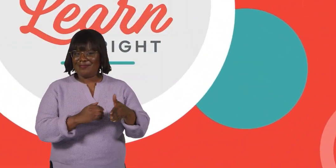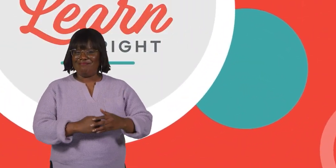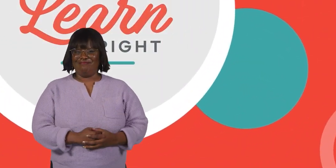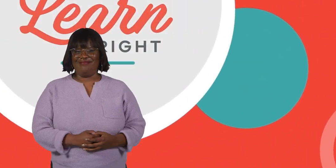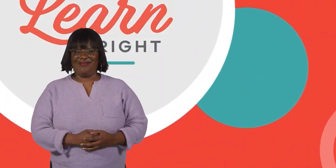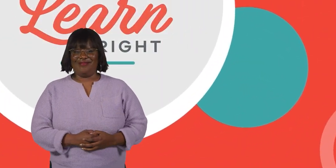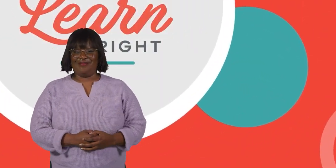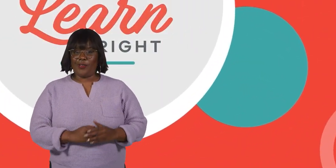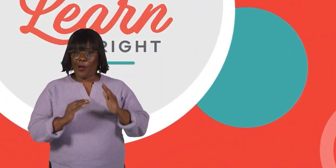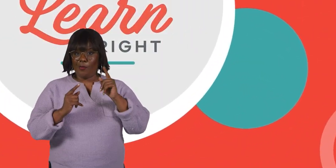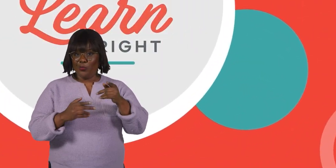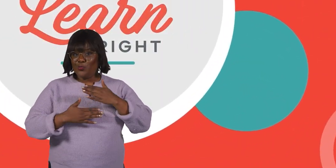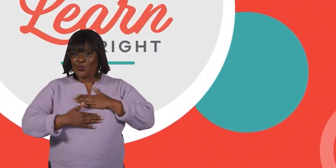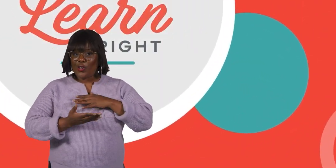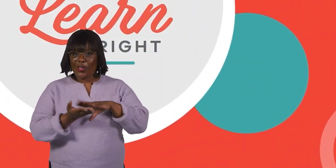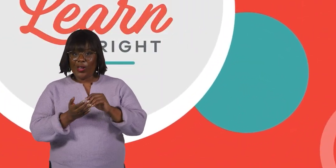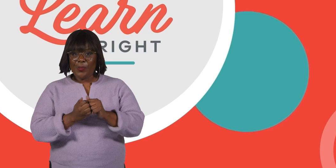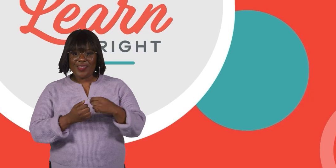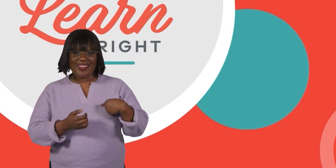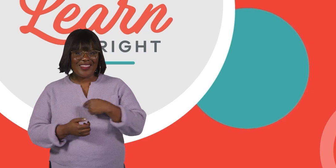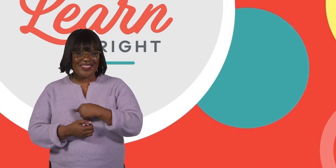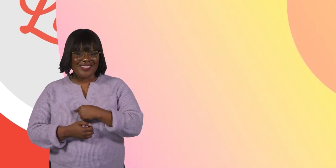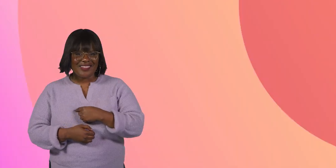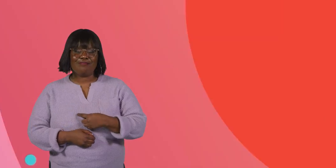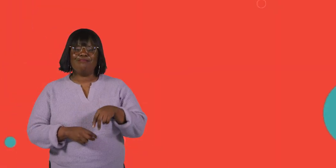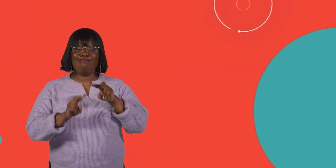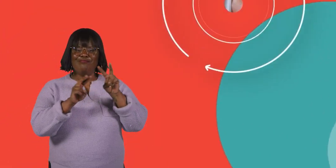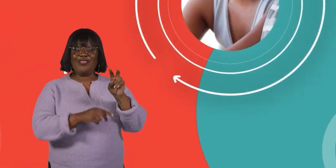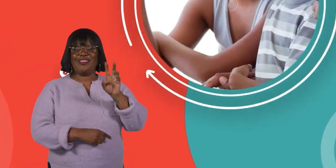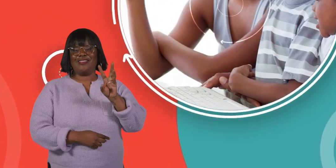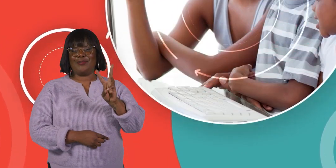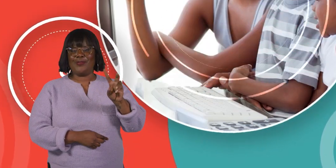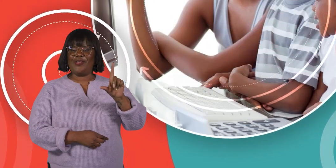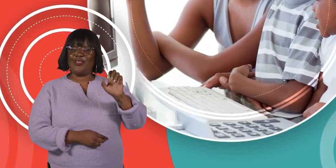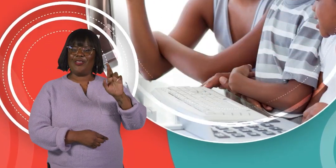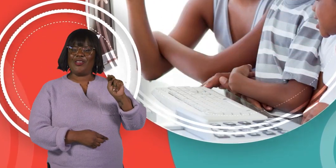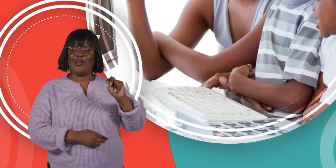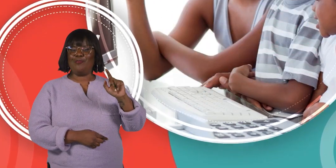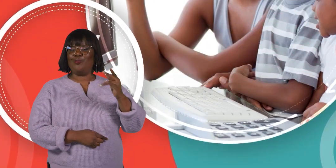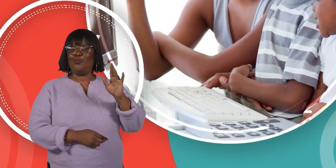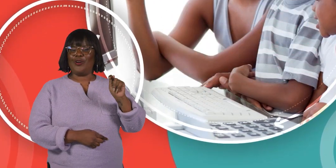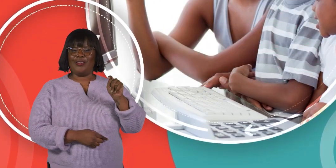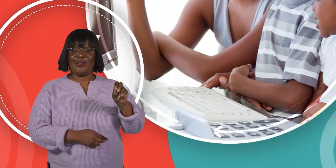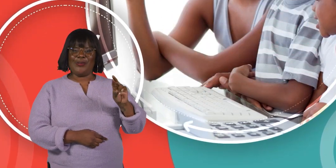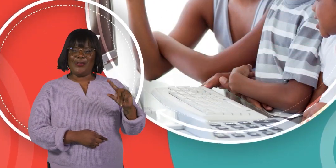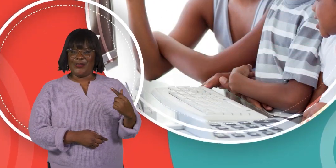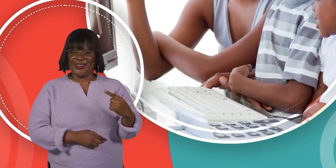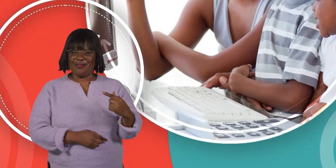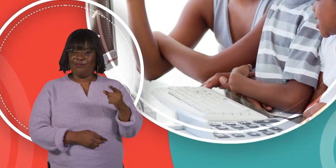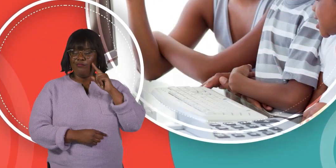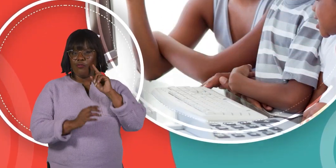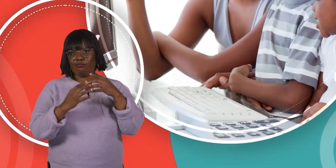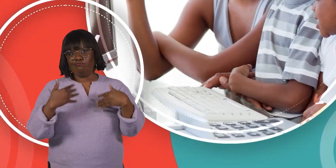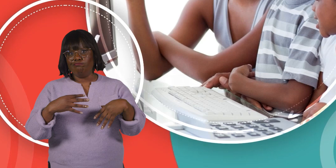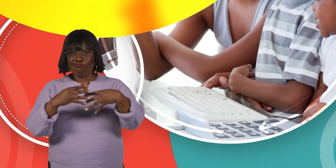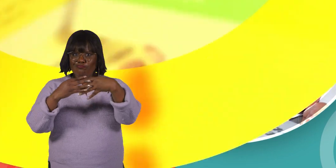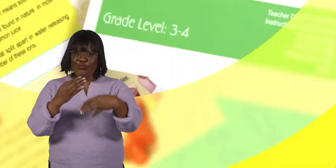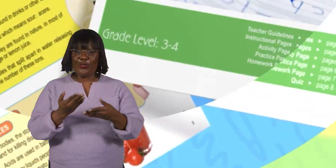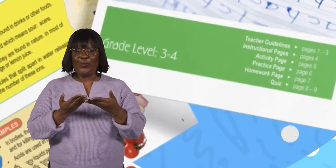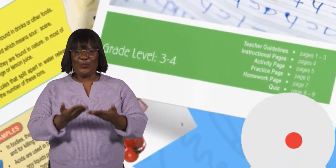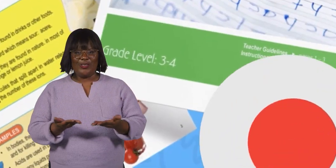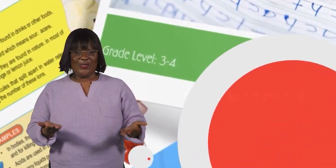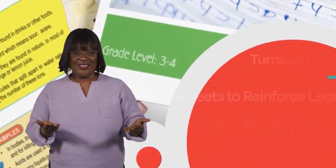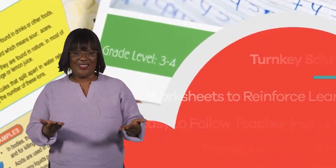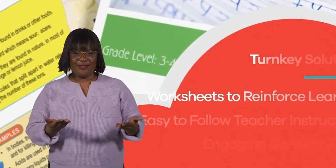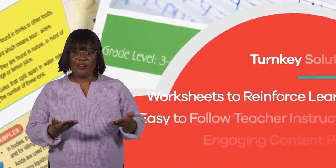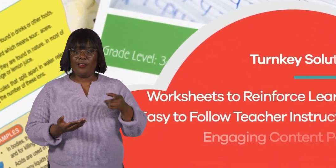Hope you had fun learning with us. Visit us at learnbright.org for thousands of free resources